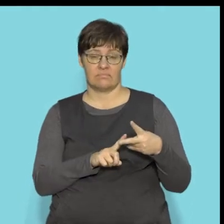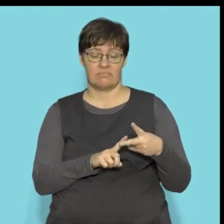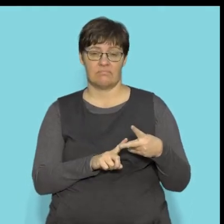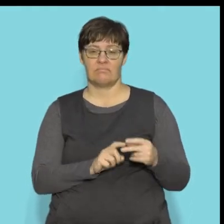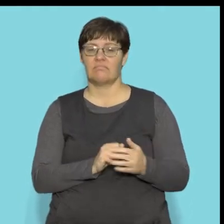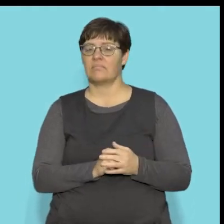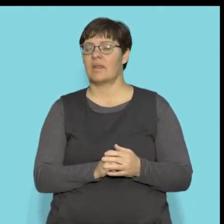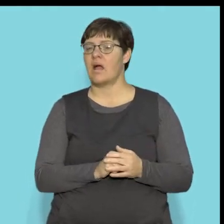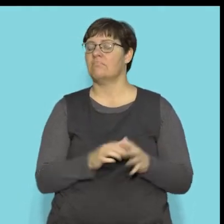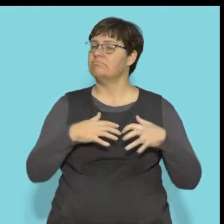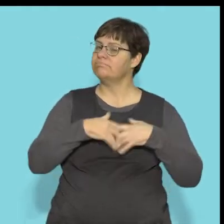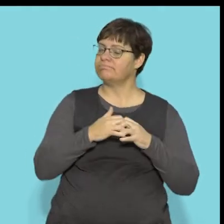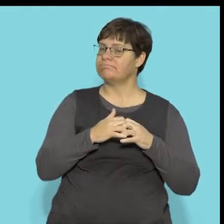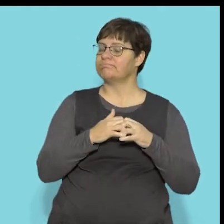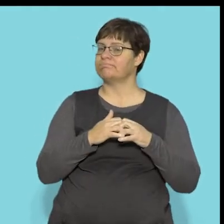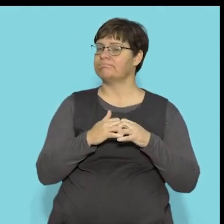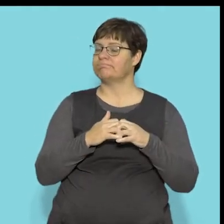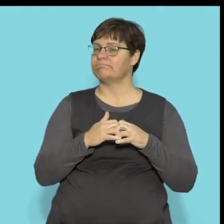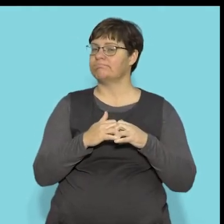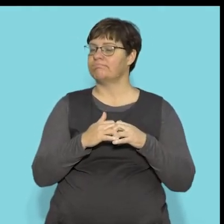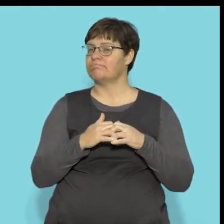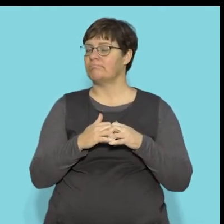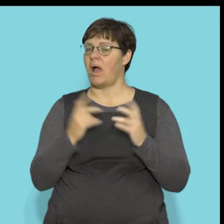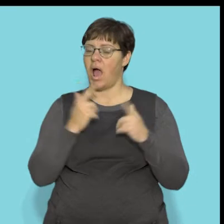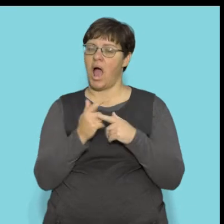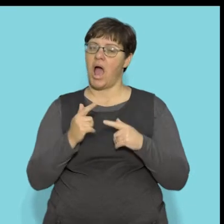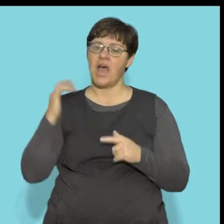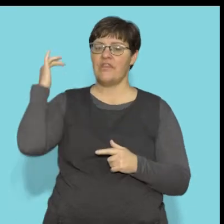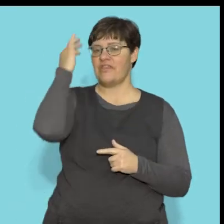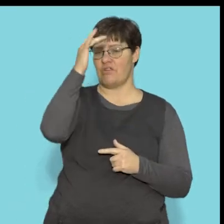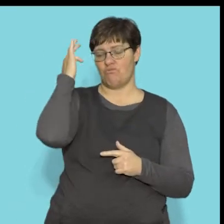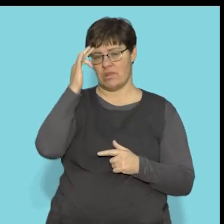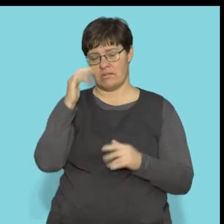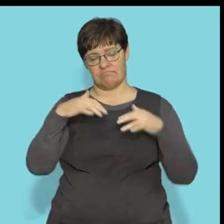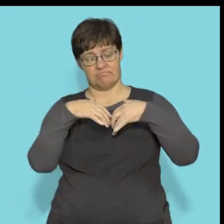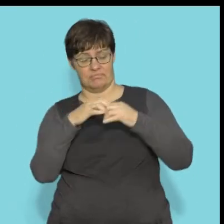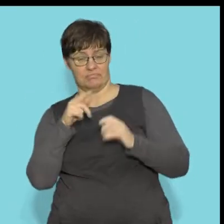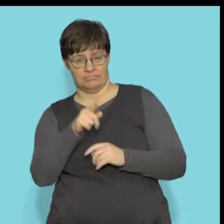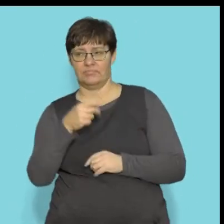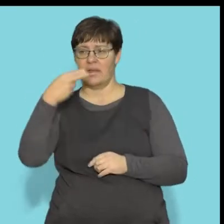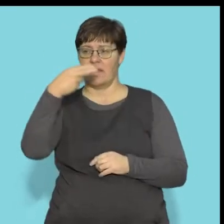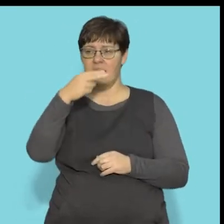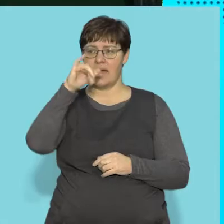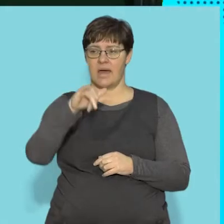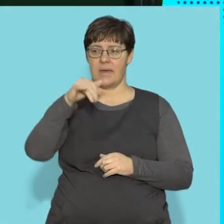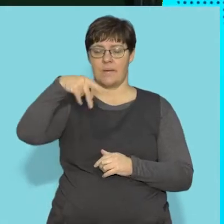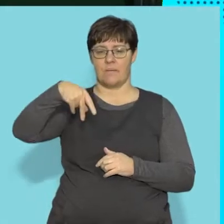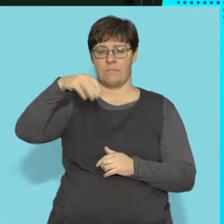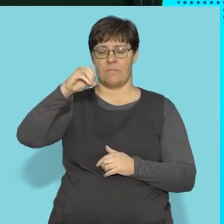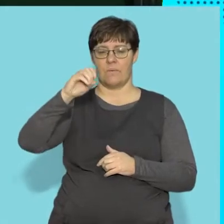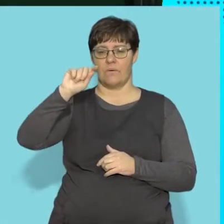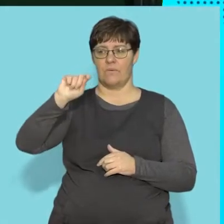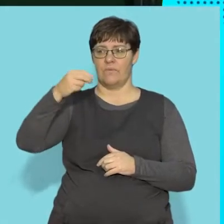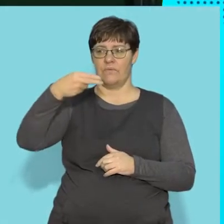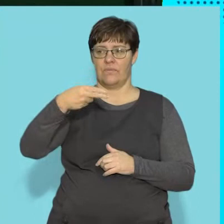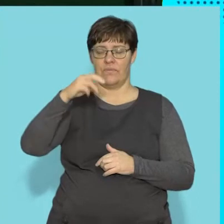a hypothesis for this investigation. This is very important, learners.